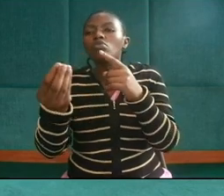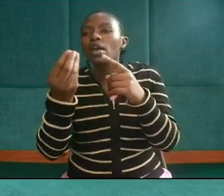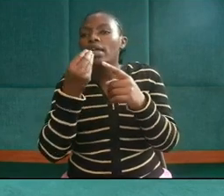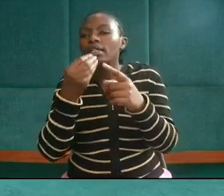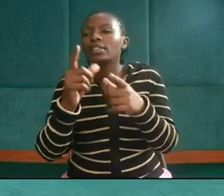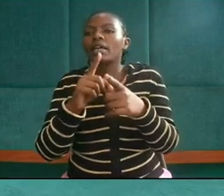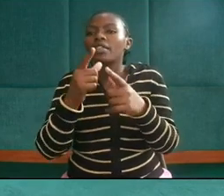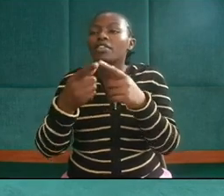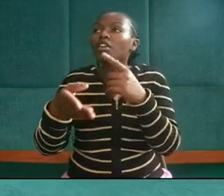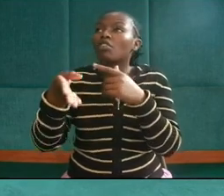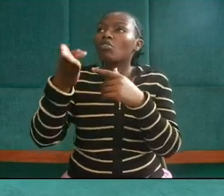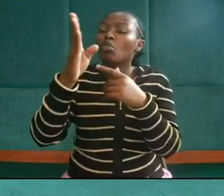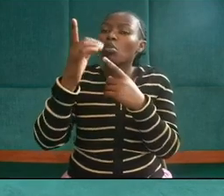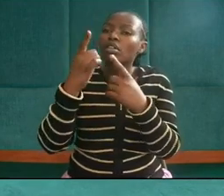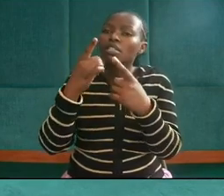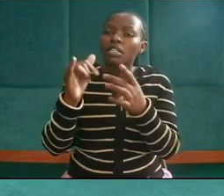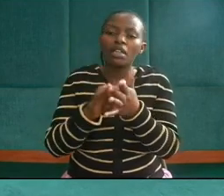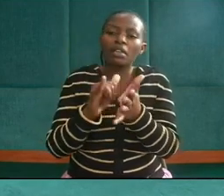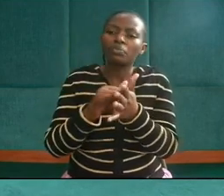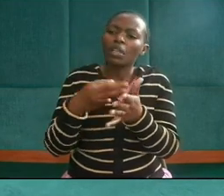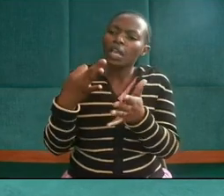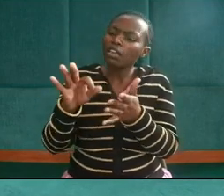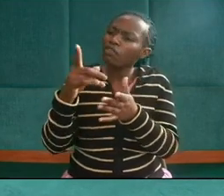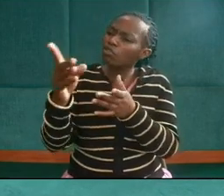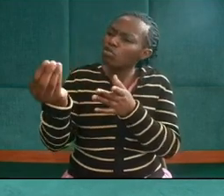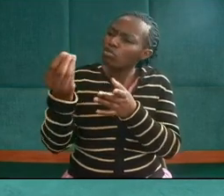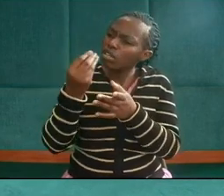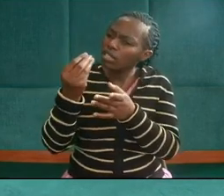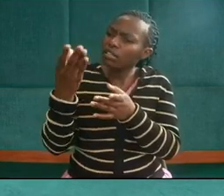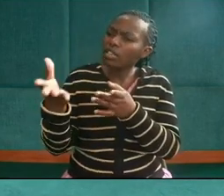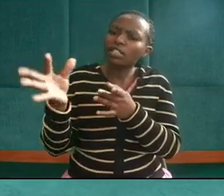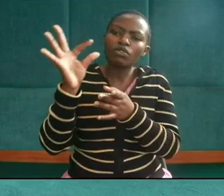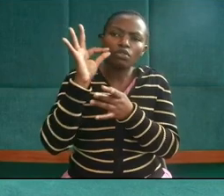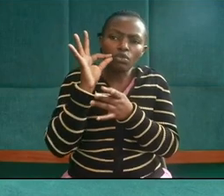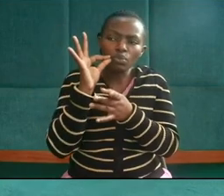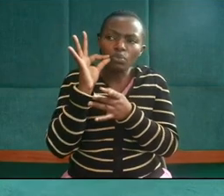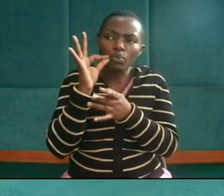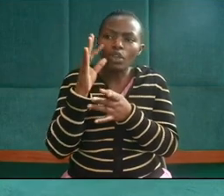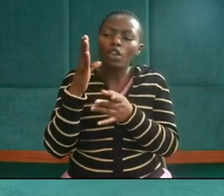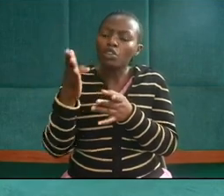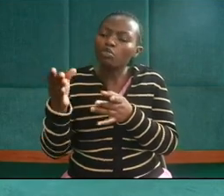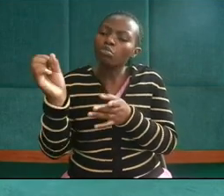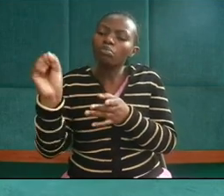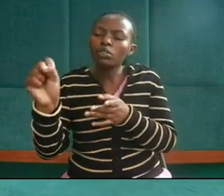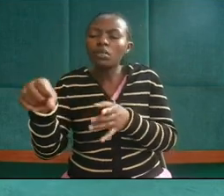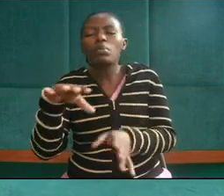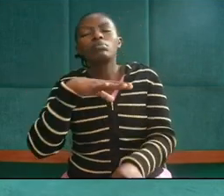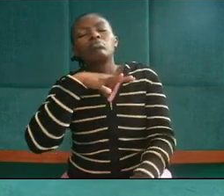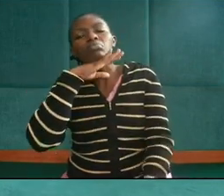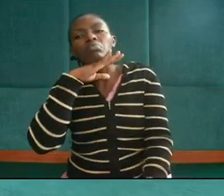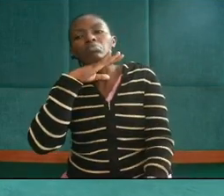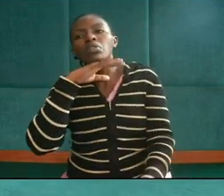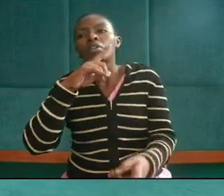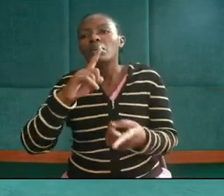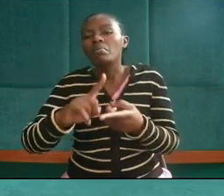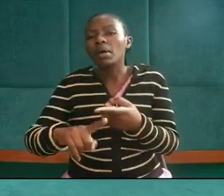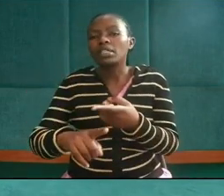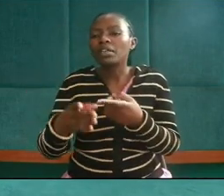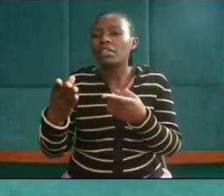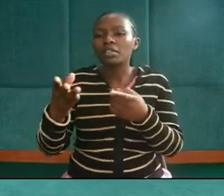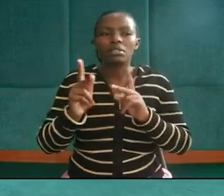had said, if you eat that fruit, what would happen? You will die. But did they